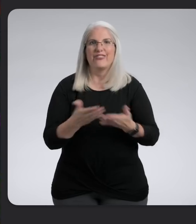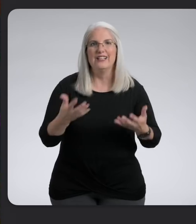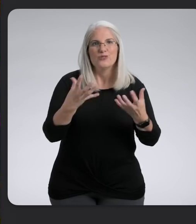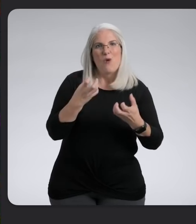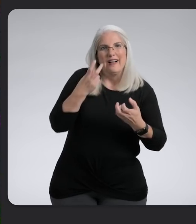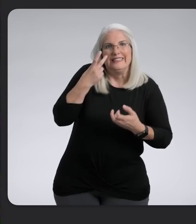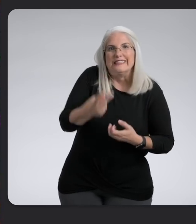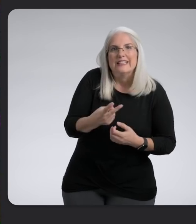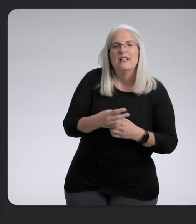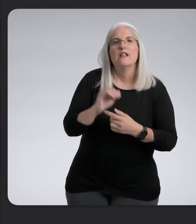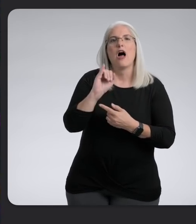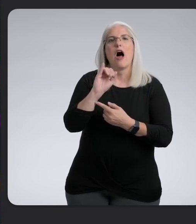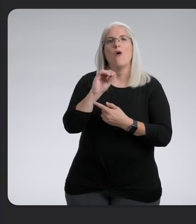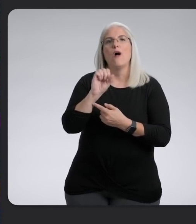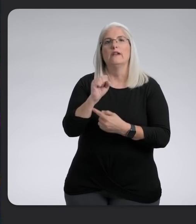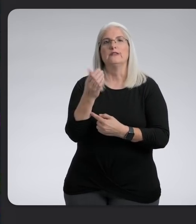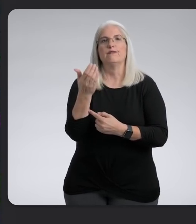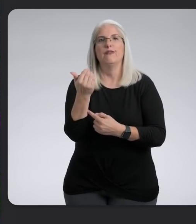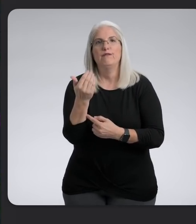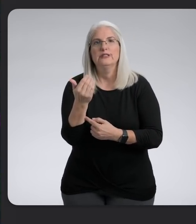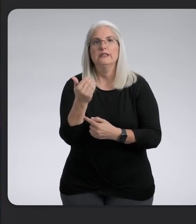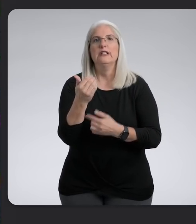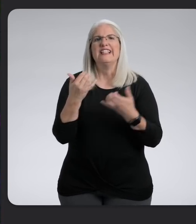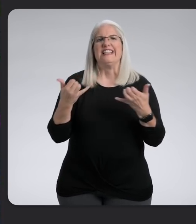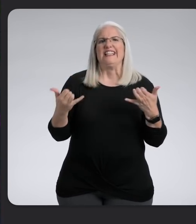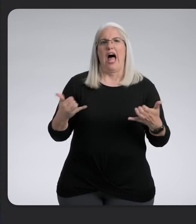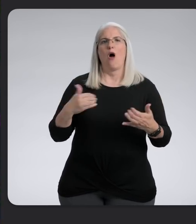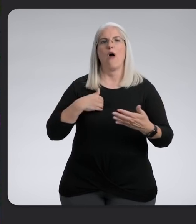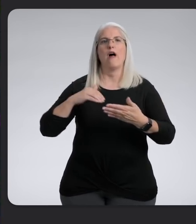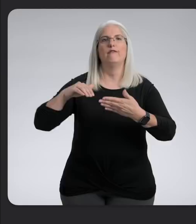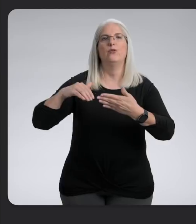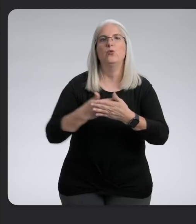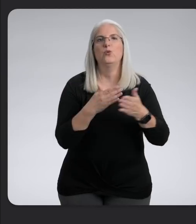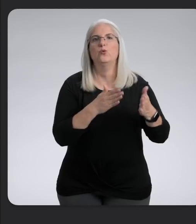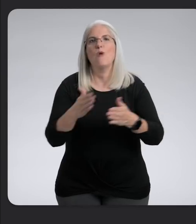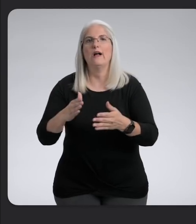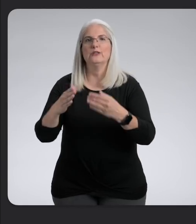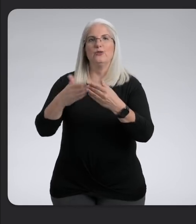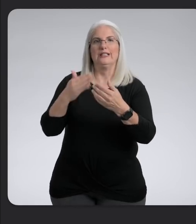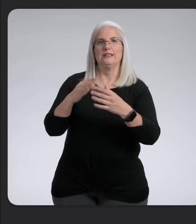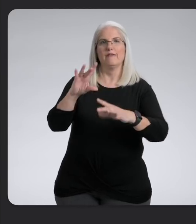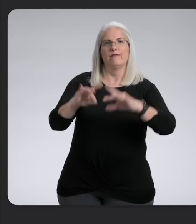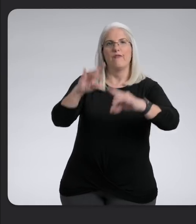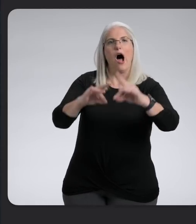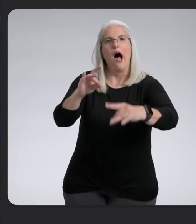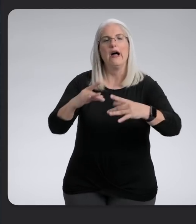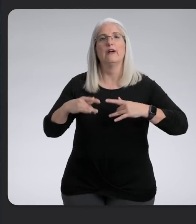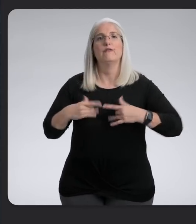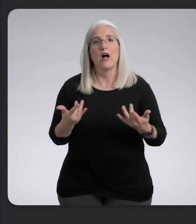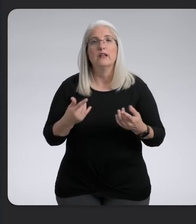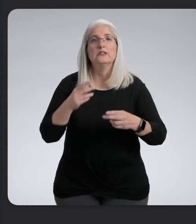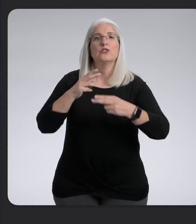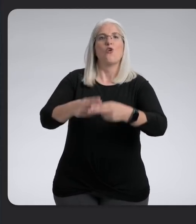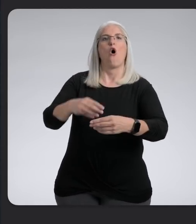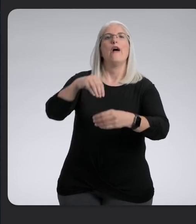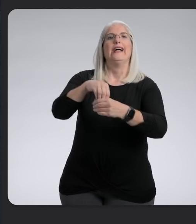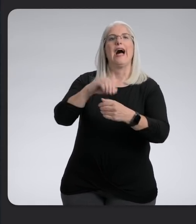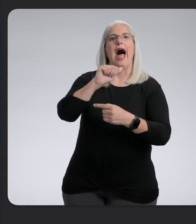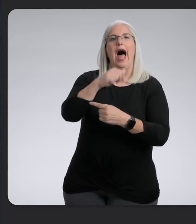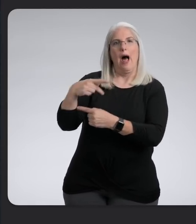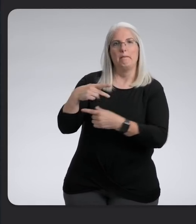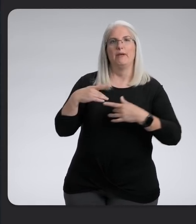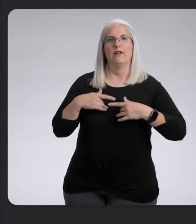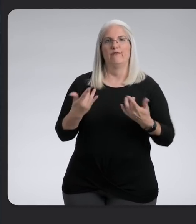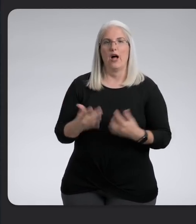new ways to discover amazing events like these. We call them in-app events. With in-app events, the